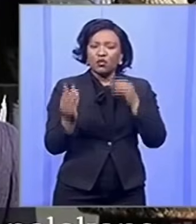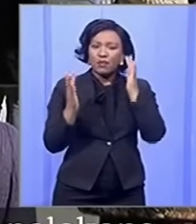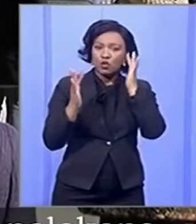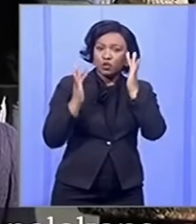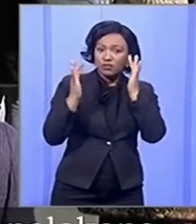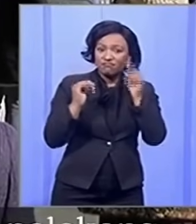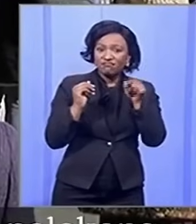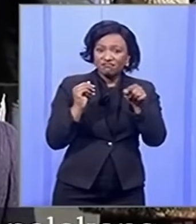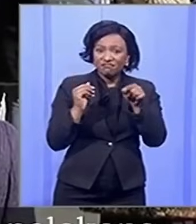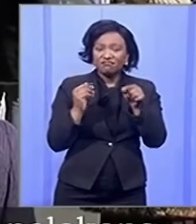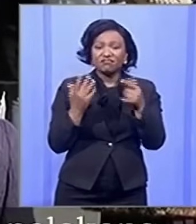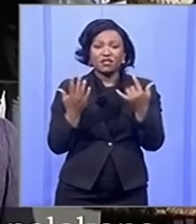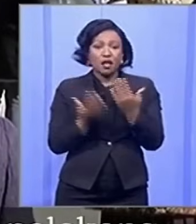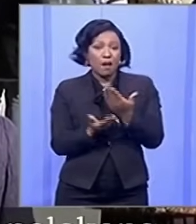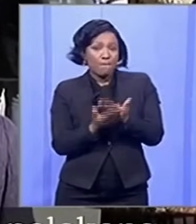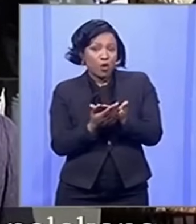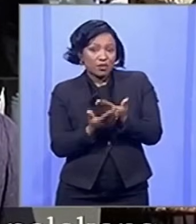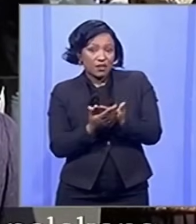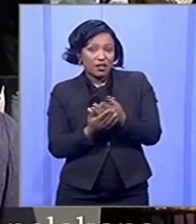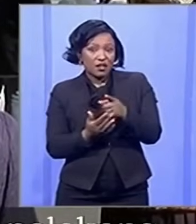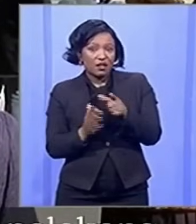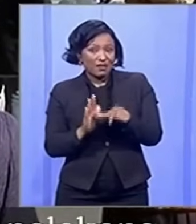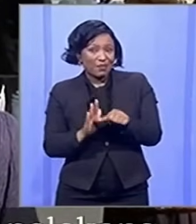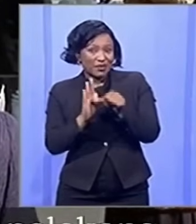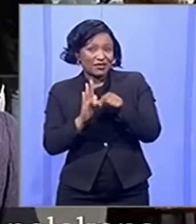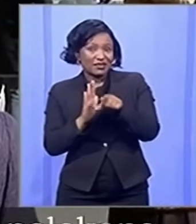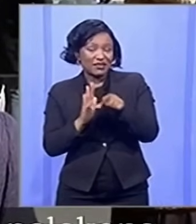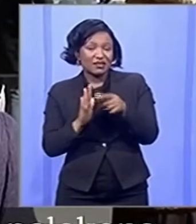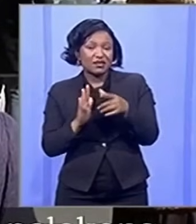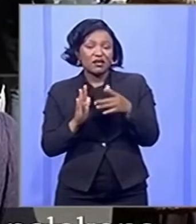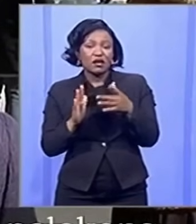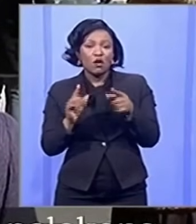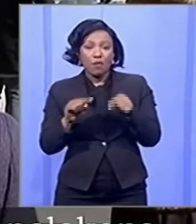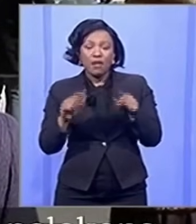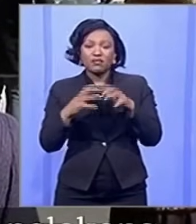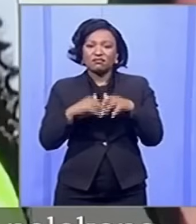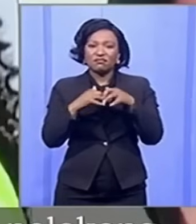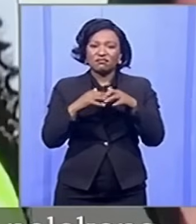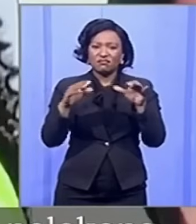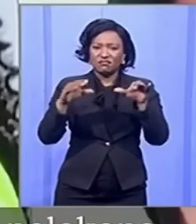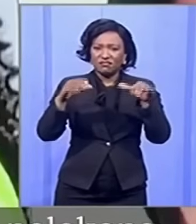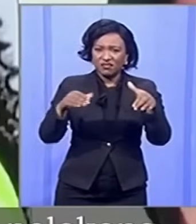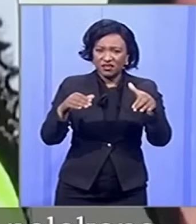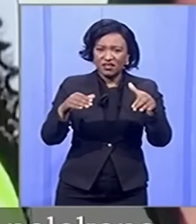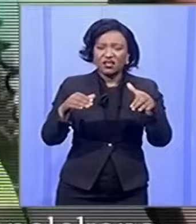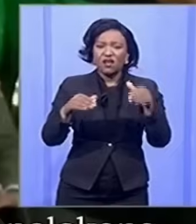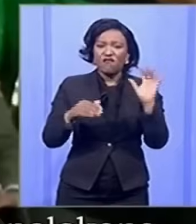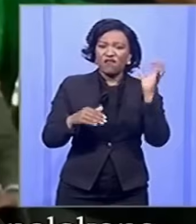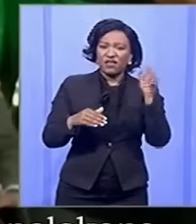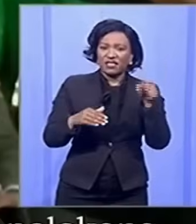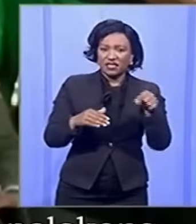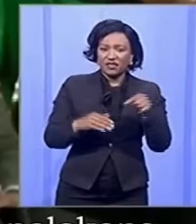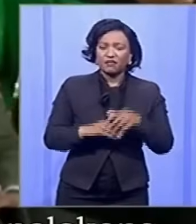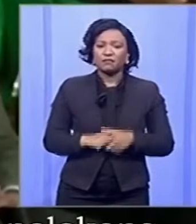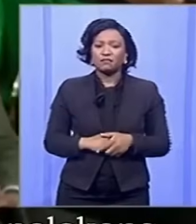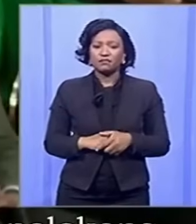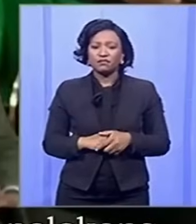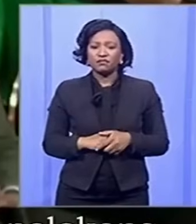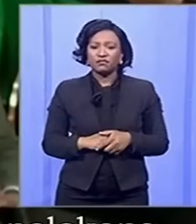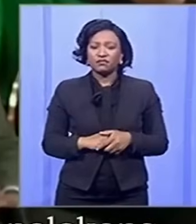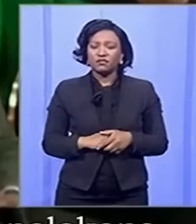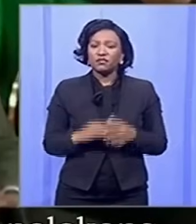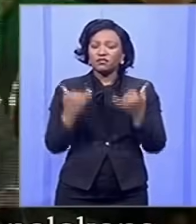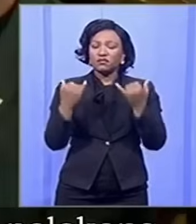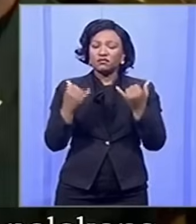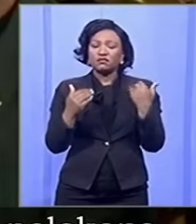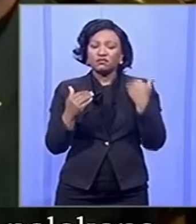a possibility and importance of convening all the stakeholders in the Free State. Mosupa o šomile gape bjalo ka mohlankedi